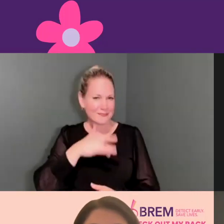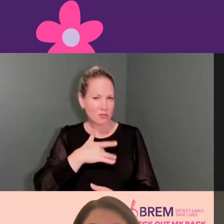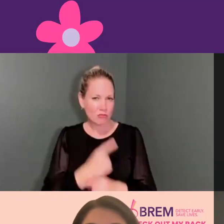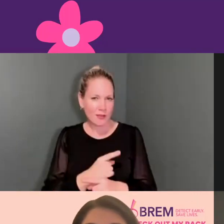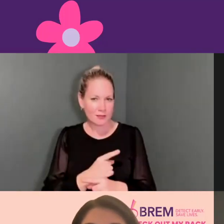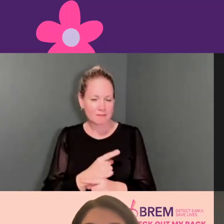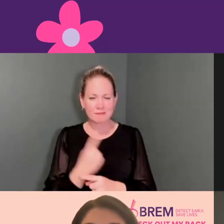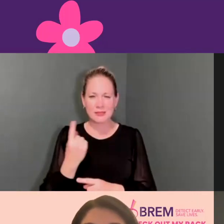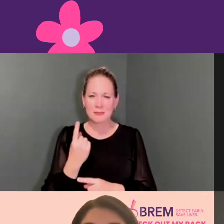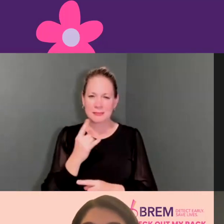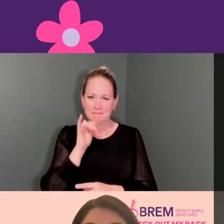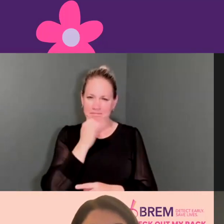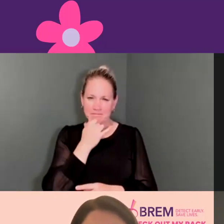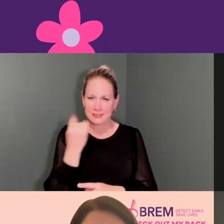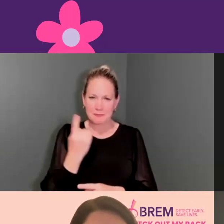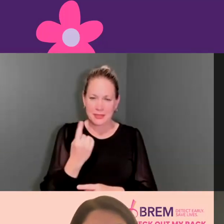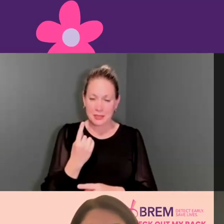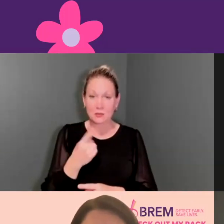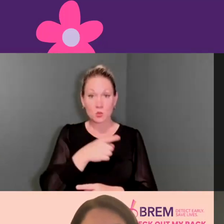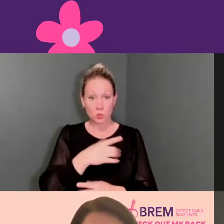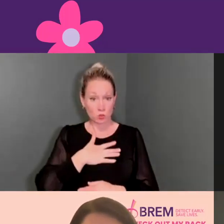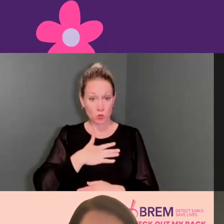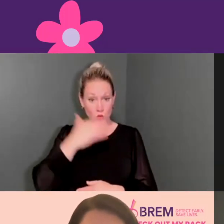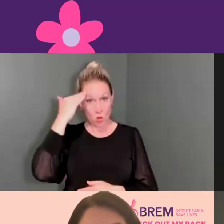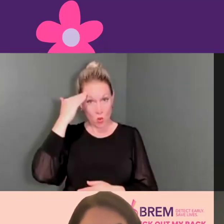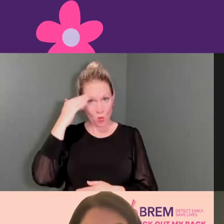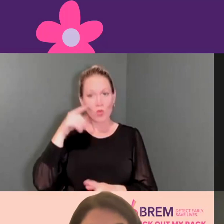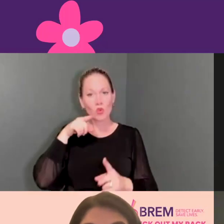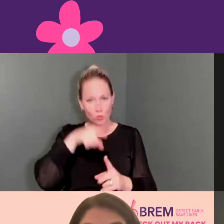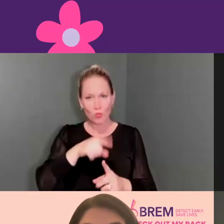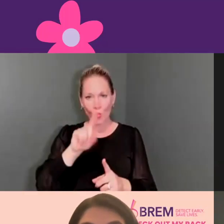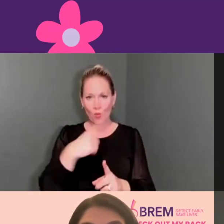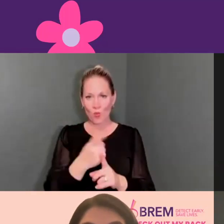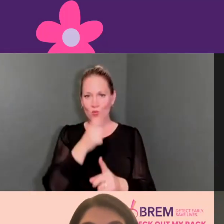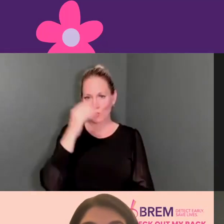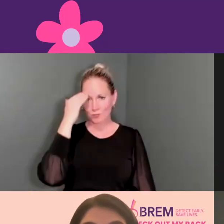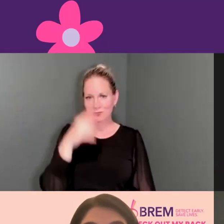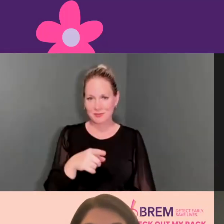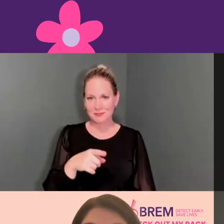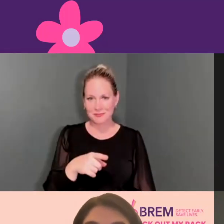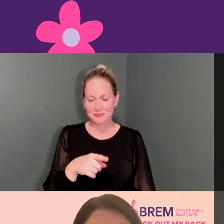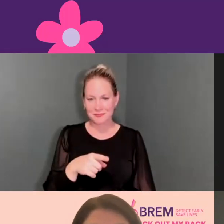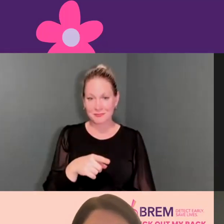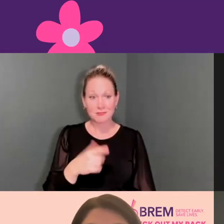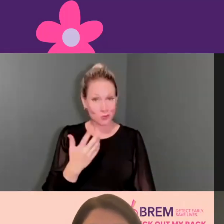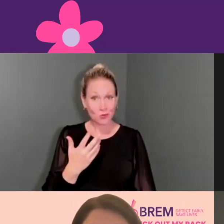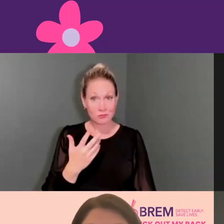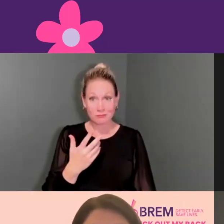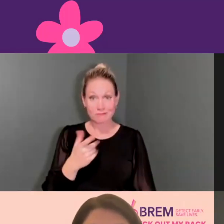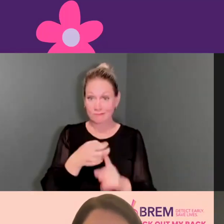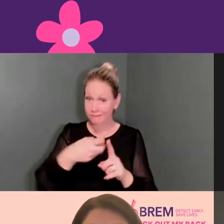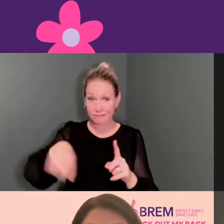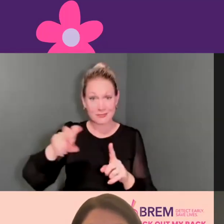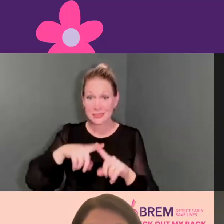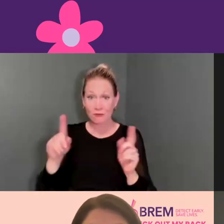wrong. And if you know that about you, you're the only one who knows that about you. You know, take yourself to another doctor if they're